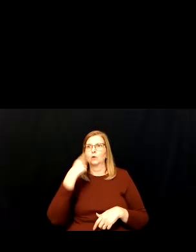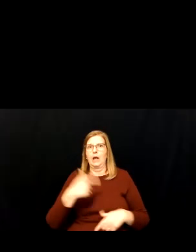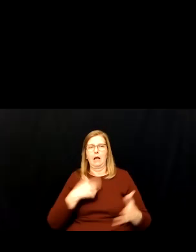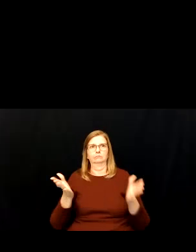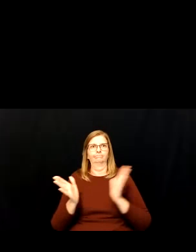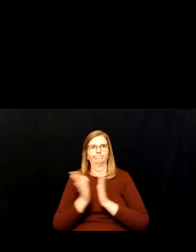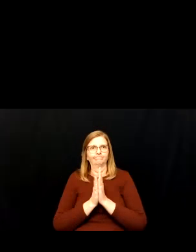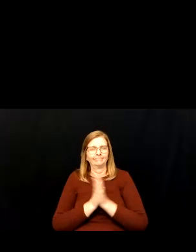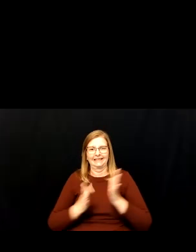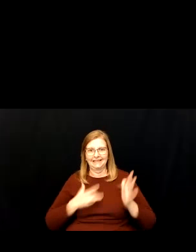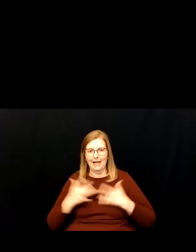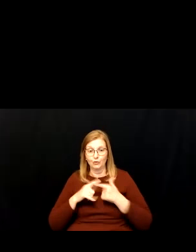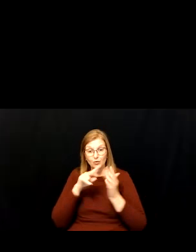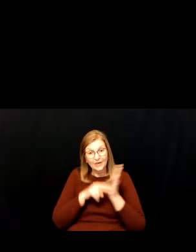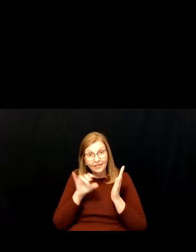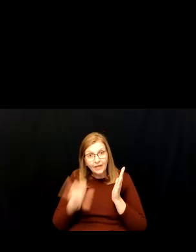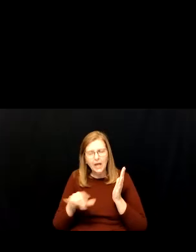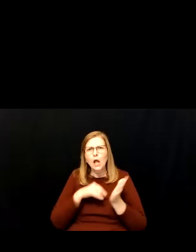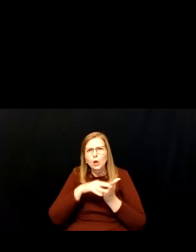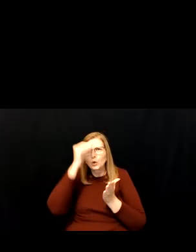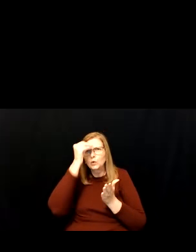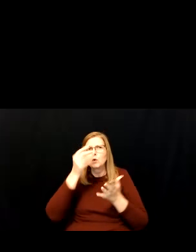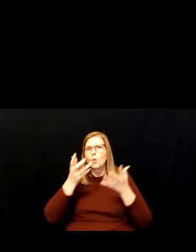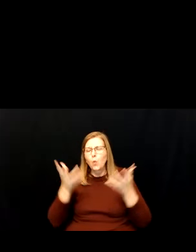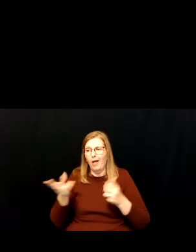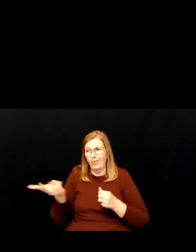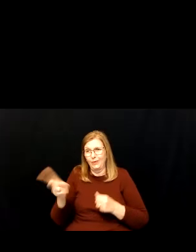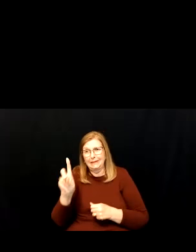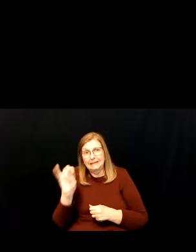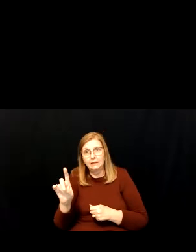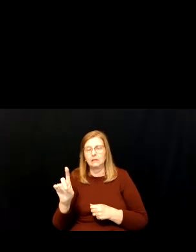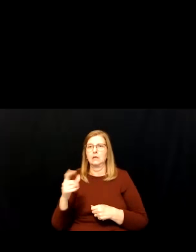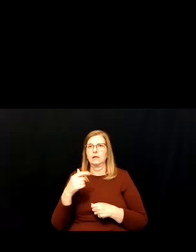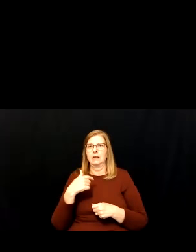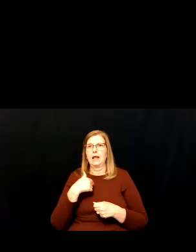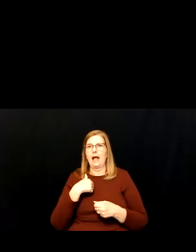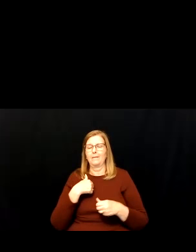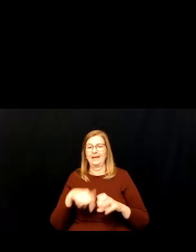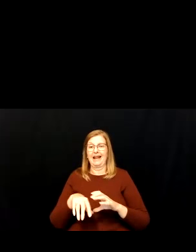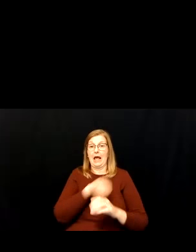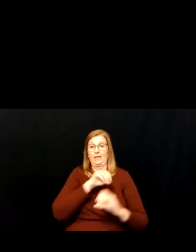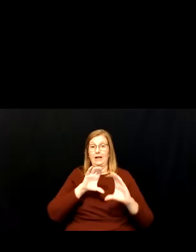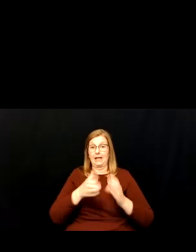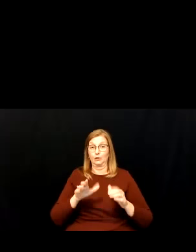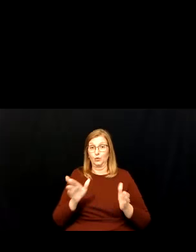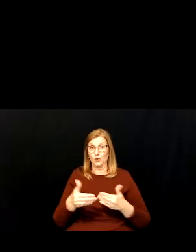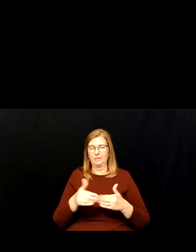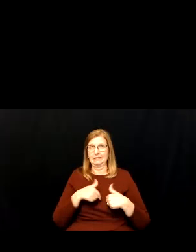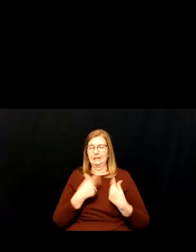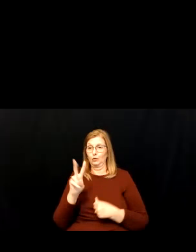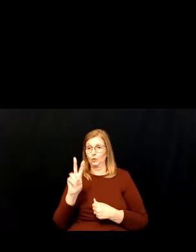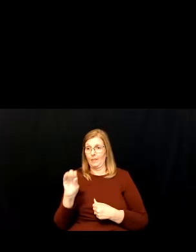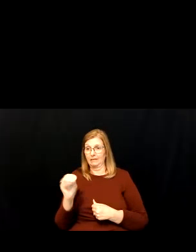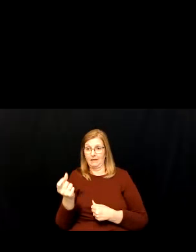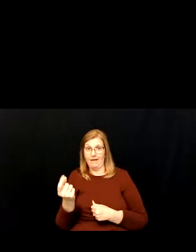read about this and learn what Canfield and Reed did. And I've been out of the classroom since 2011.